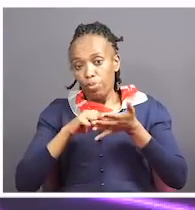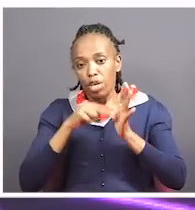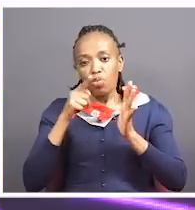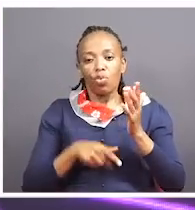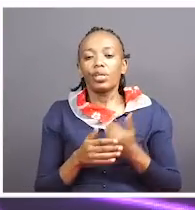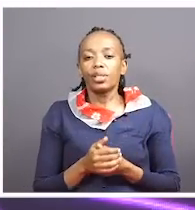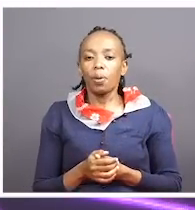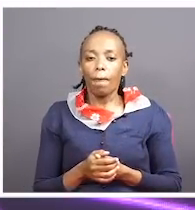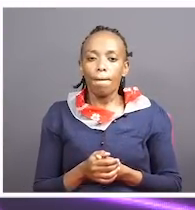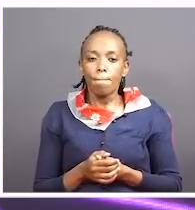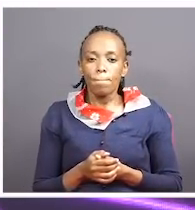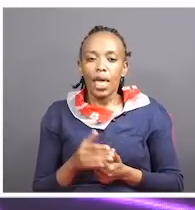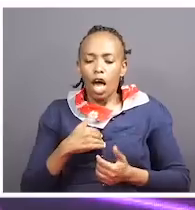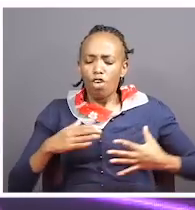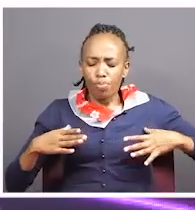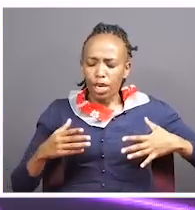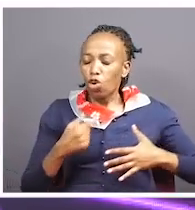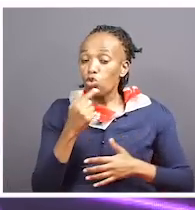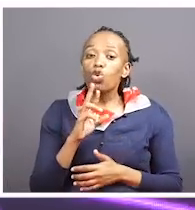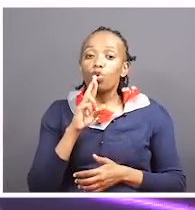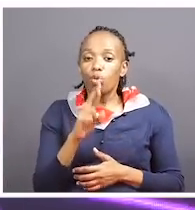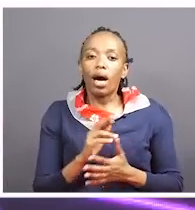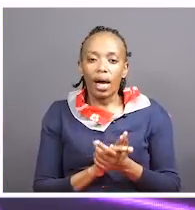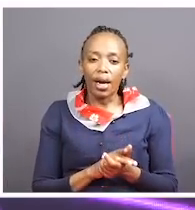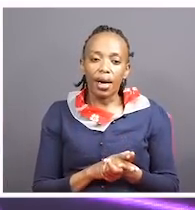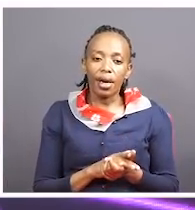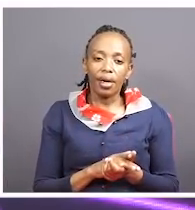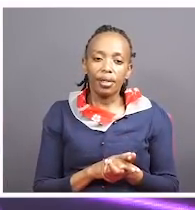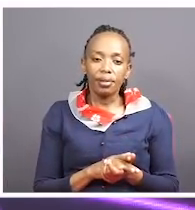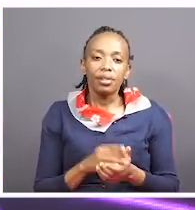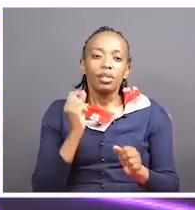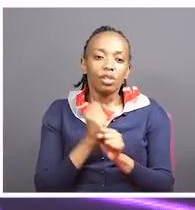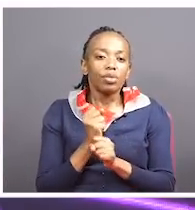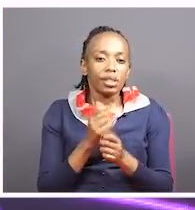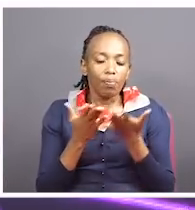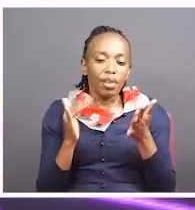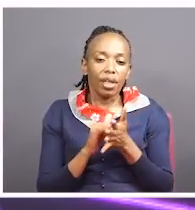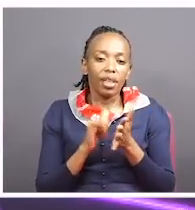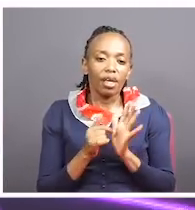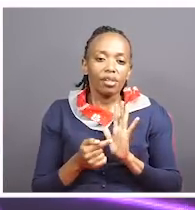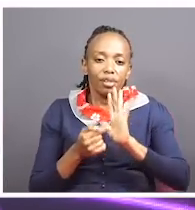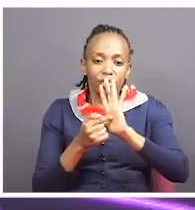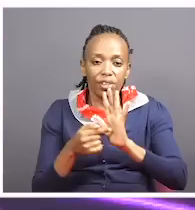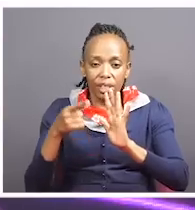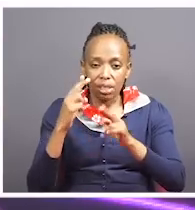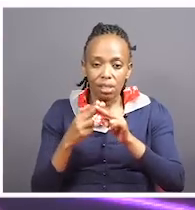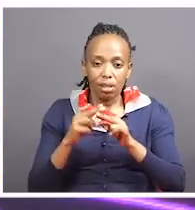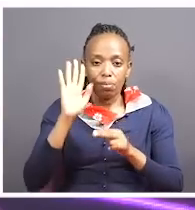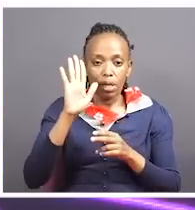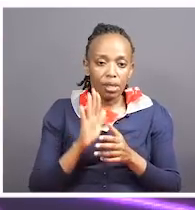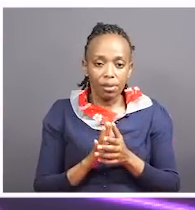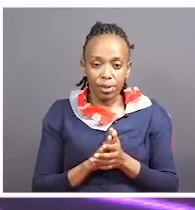words, take pride on who you are. Do something that reflects your